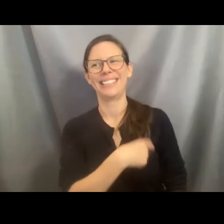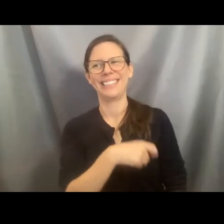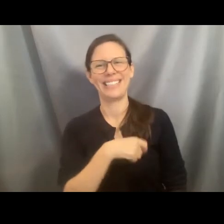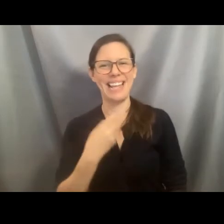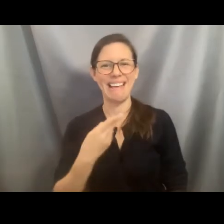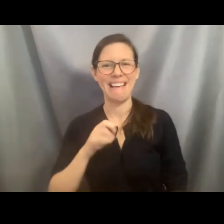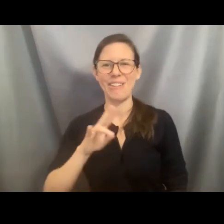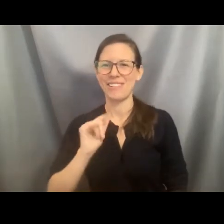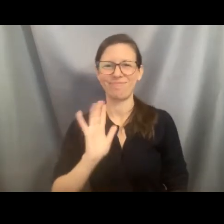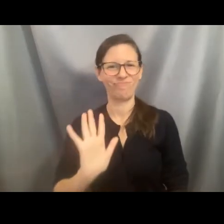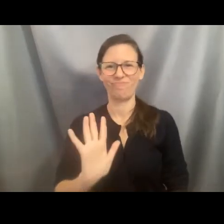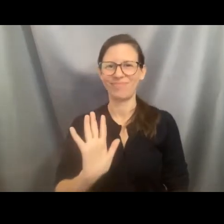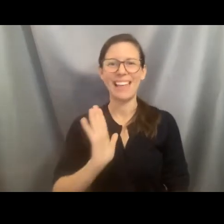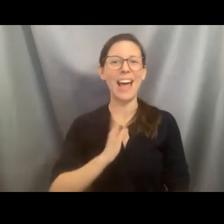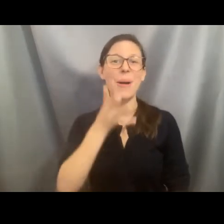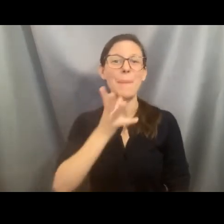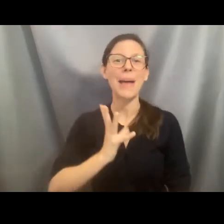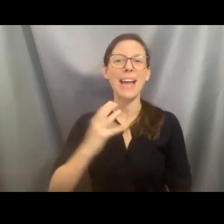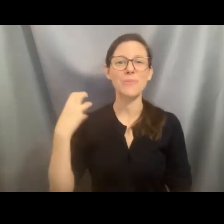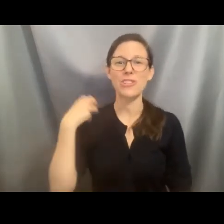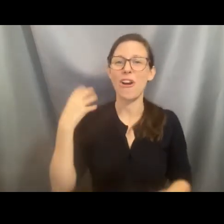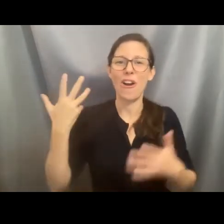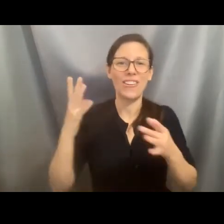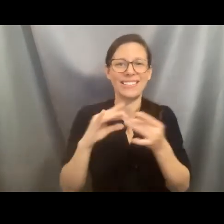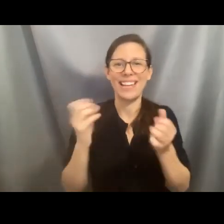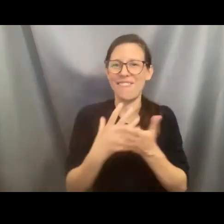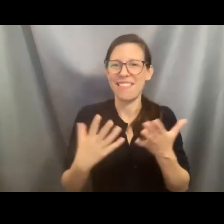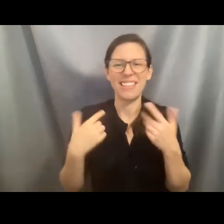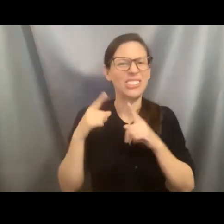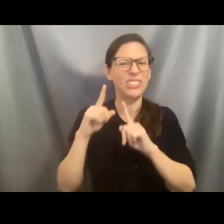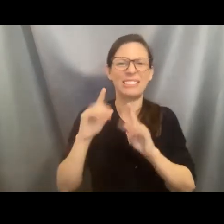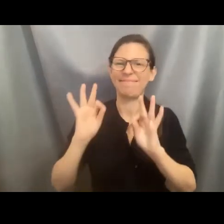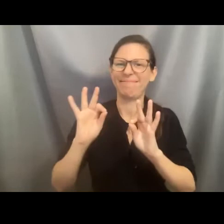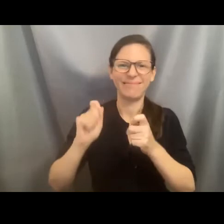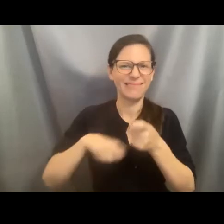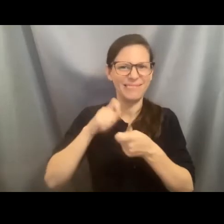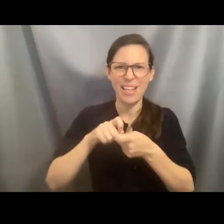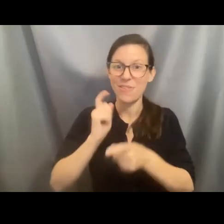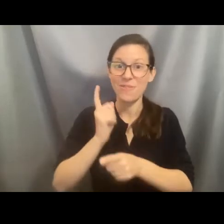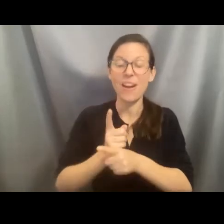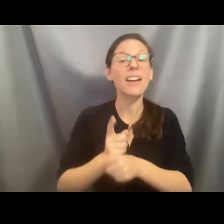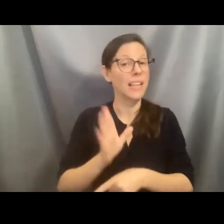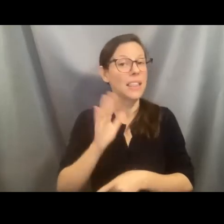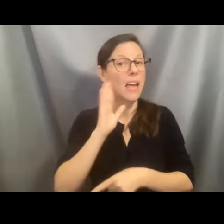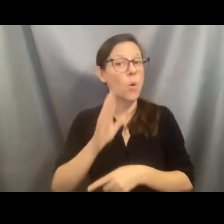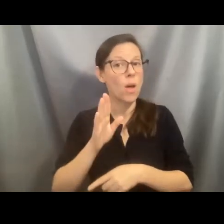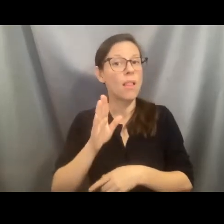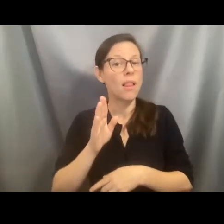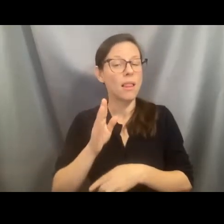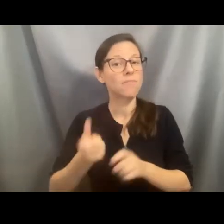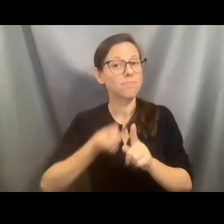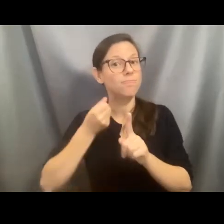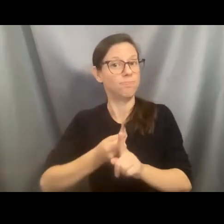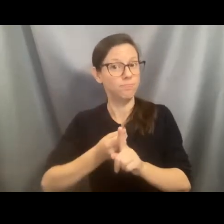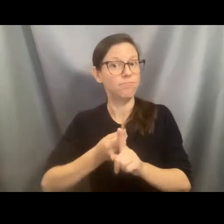it all. She's exactly right. And I think that will make the difference is when we have the younger